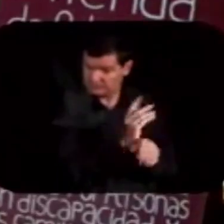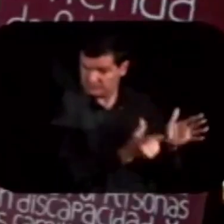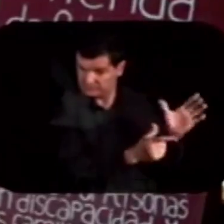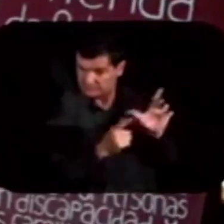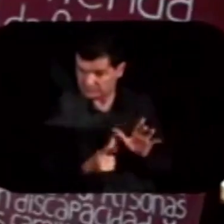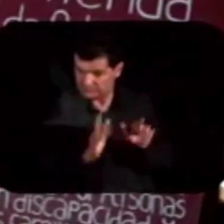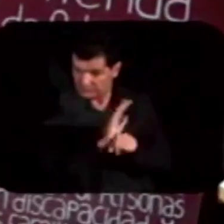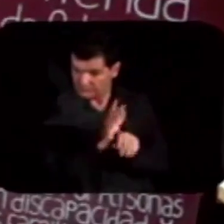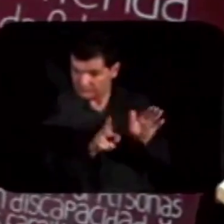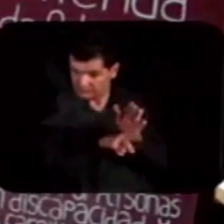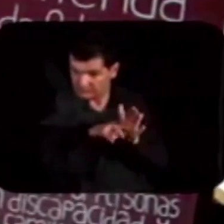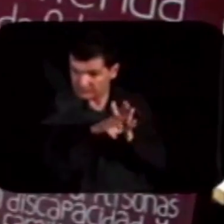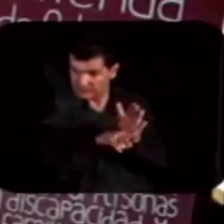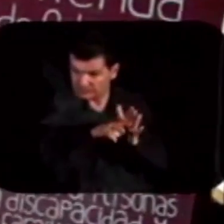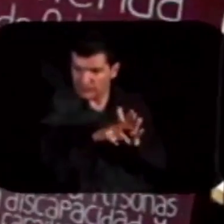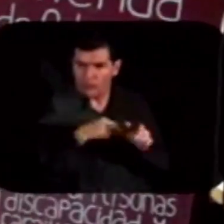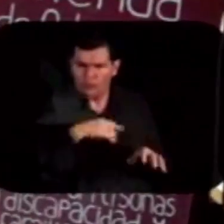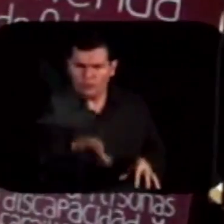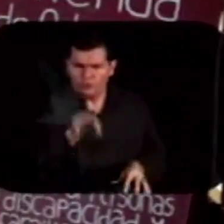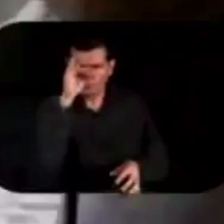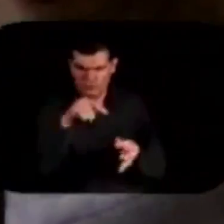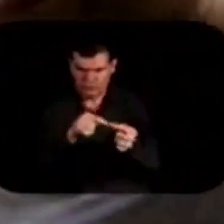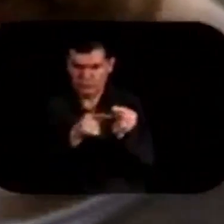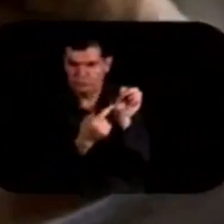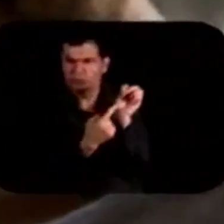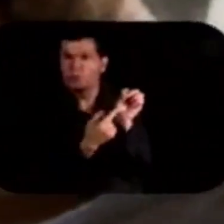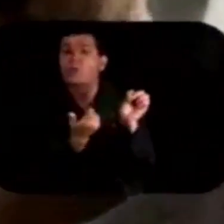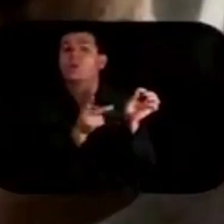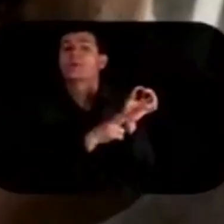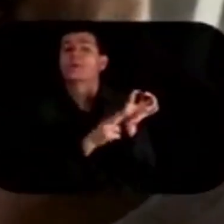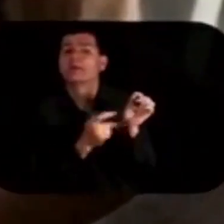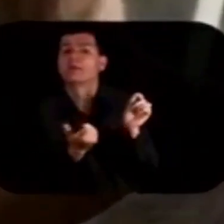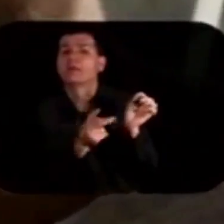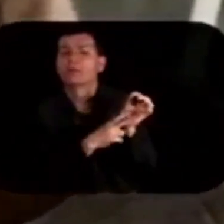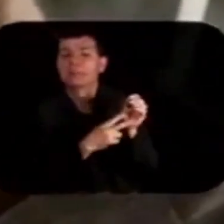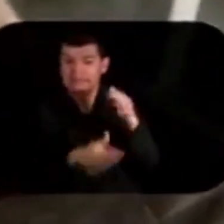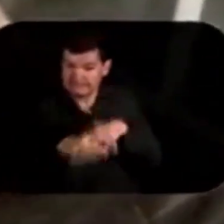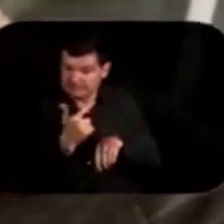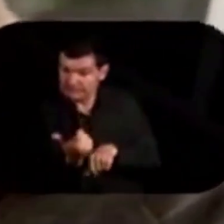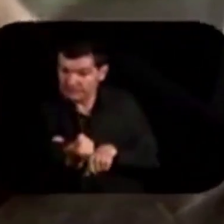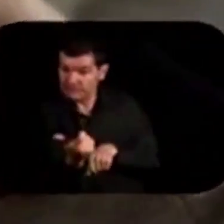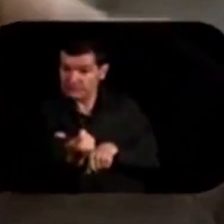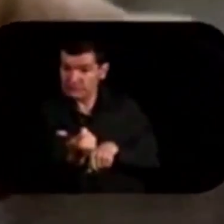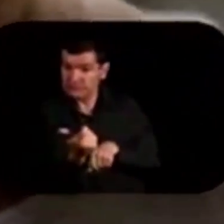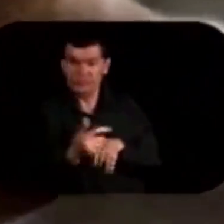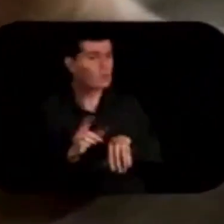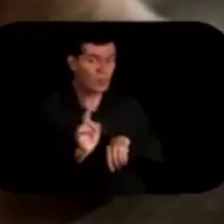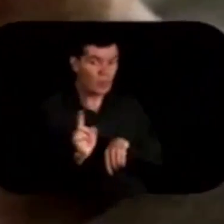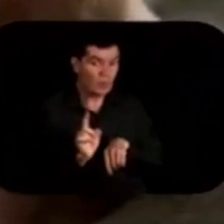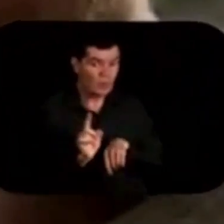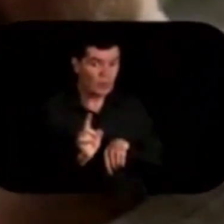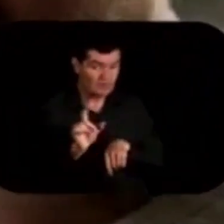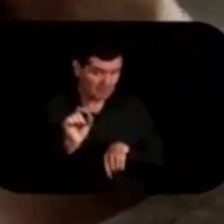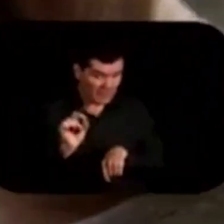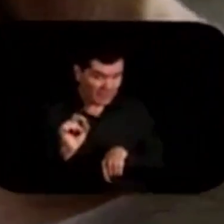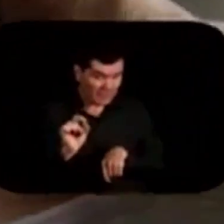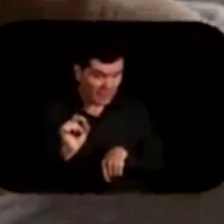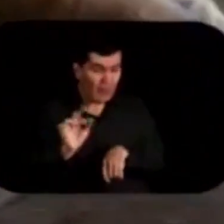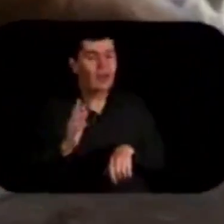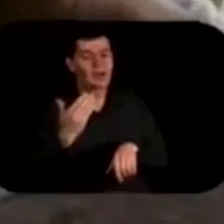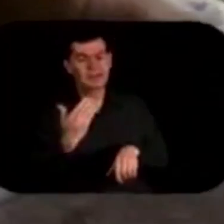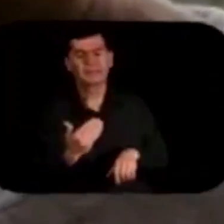Also, they brought new movies. Oh, so you brought this. Okay. What's the price, Malena? 15